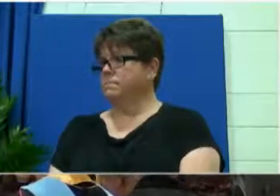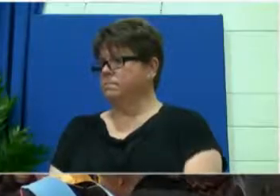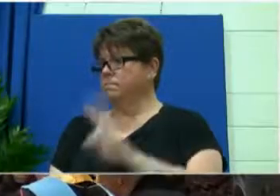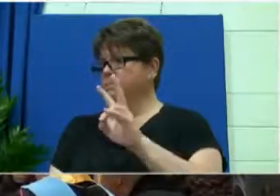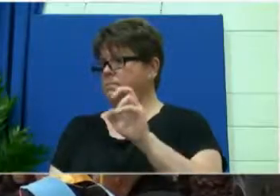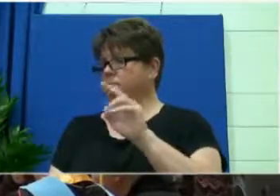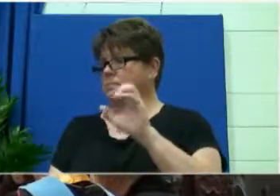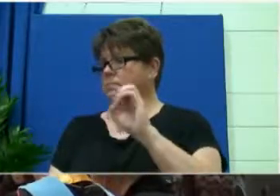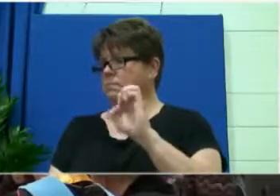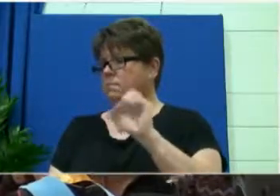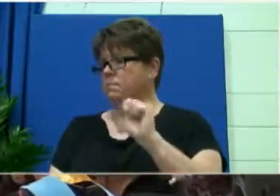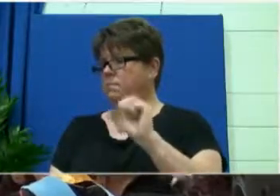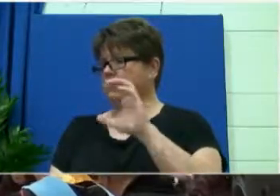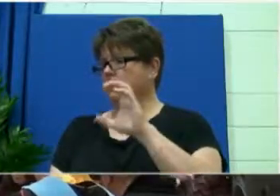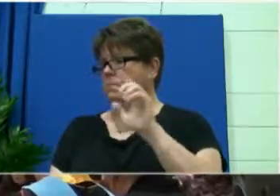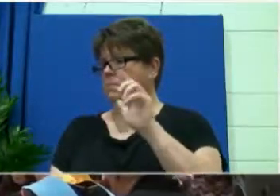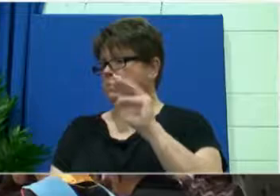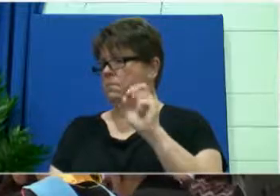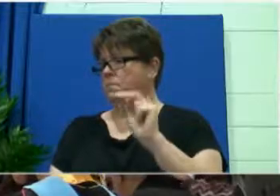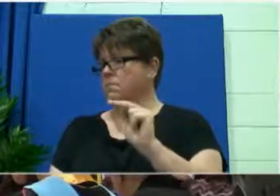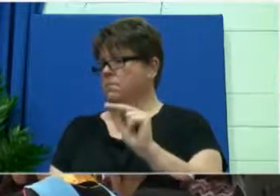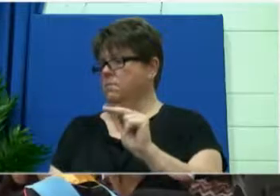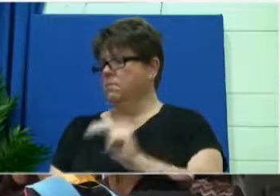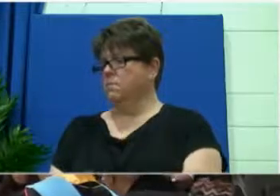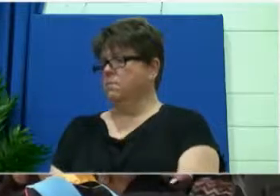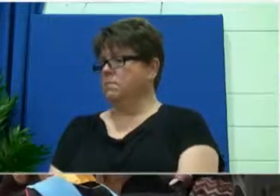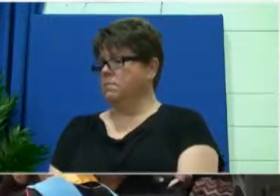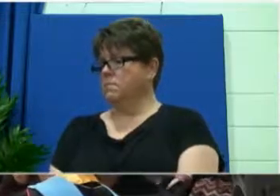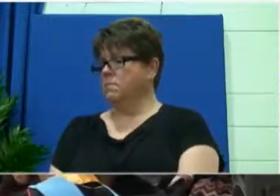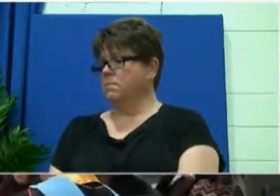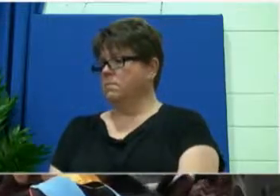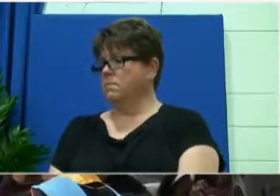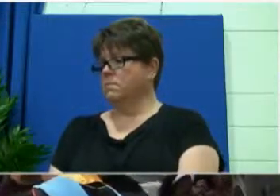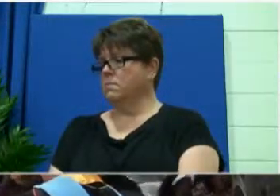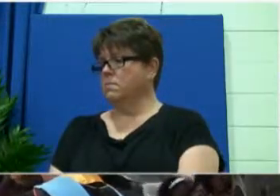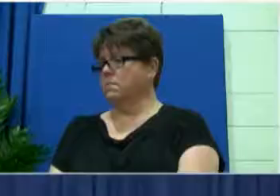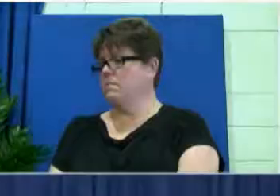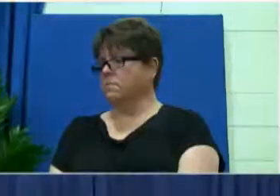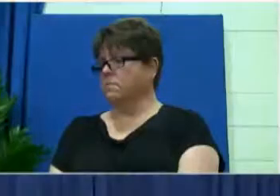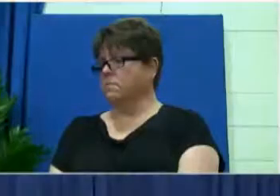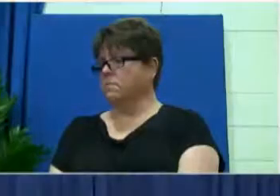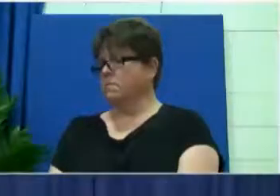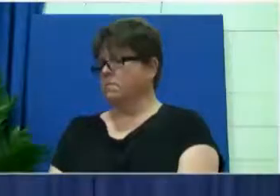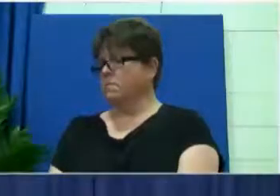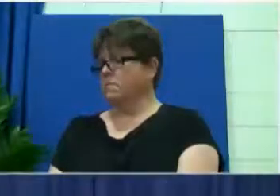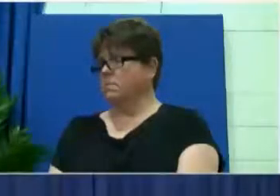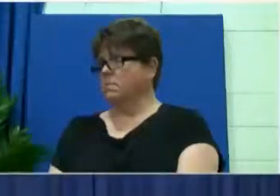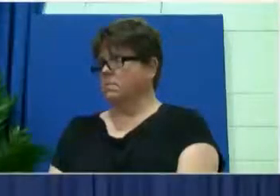Vanessa Coleman, Associate in Applied Science, Early Childhood Education.